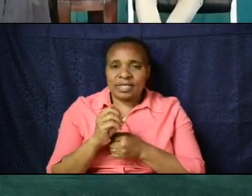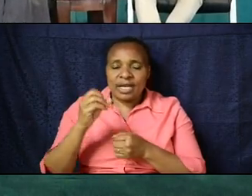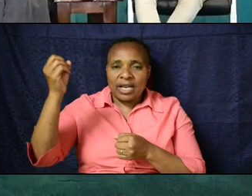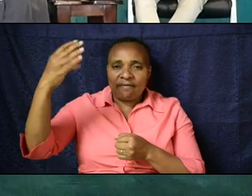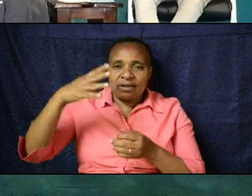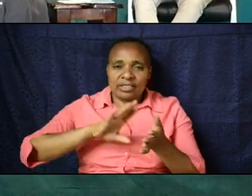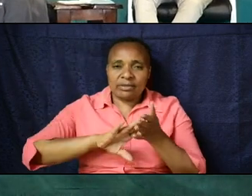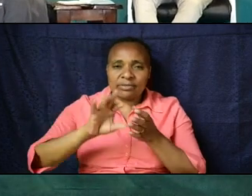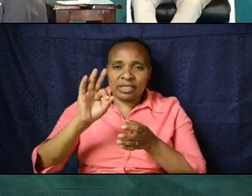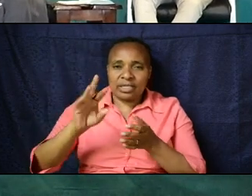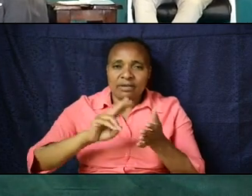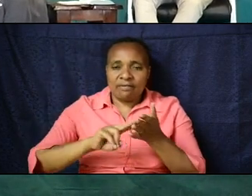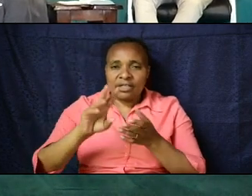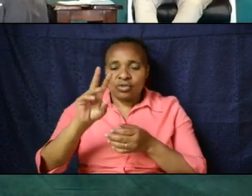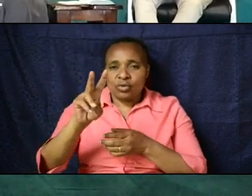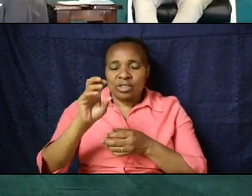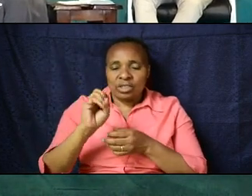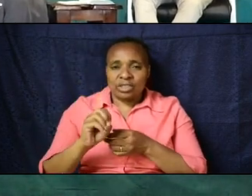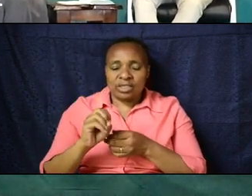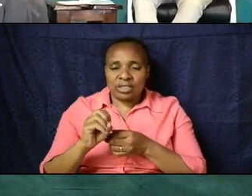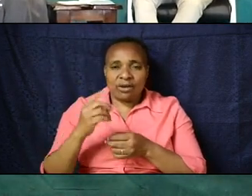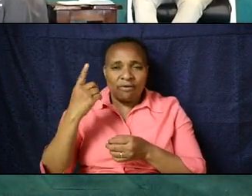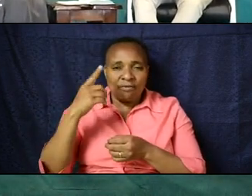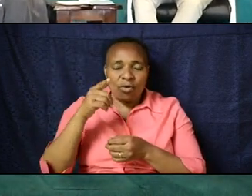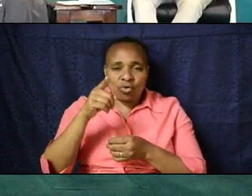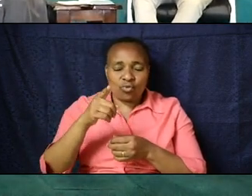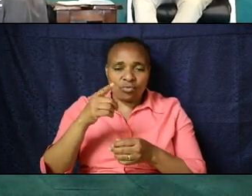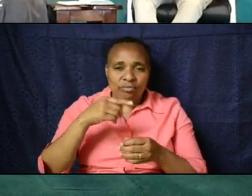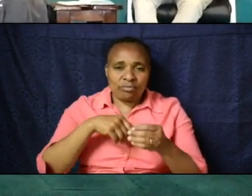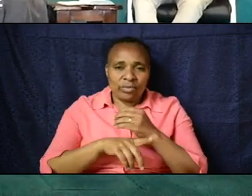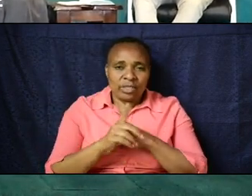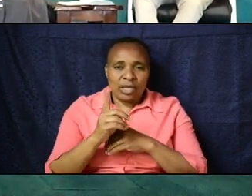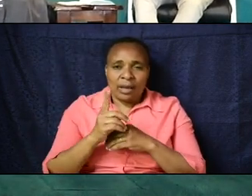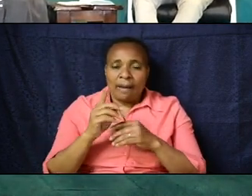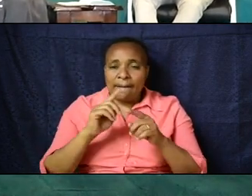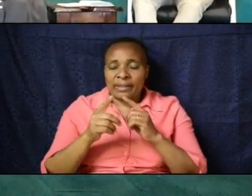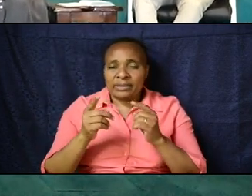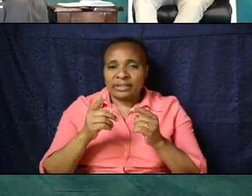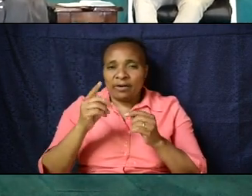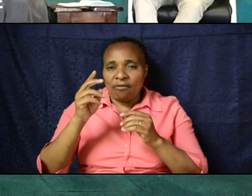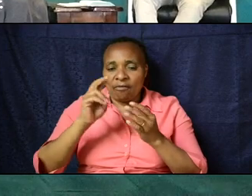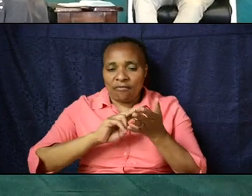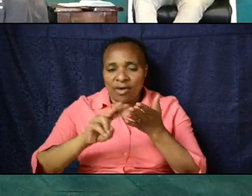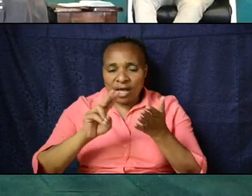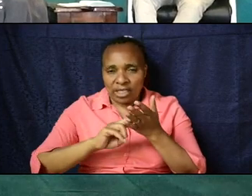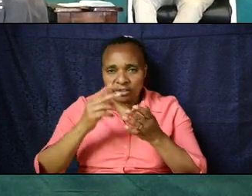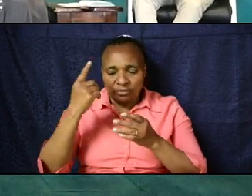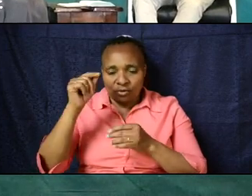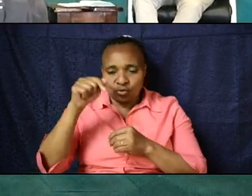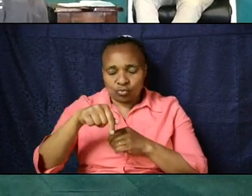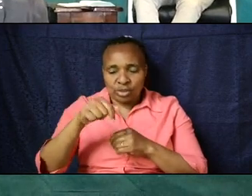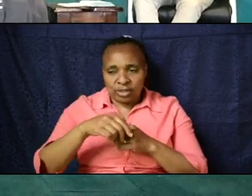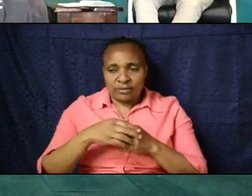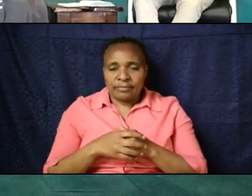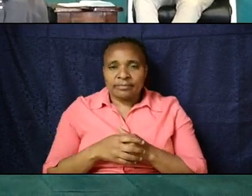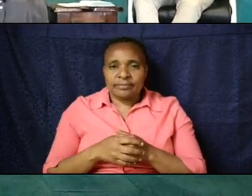Revelation 3, verse 20. And probably before you go to that, you can read the key text for today.